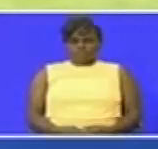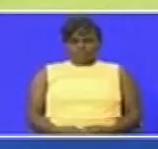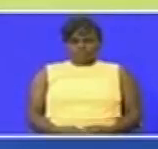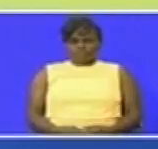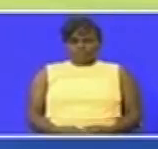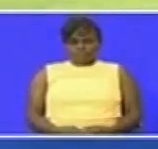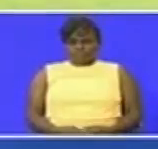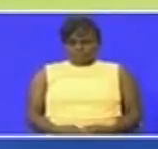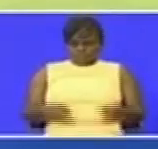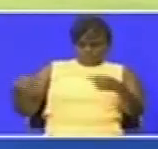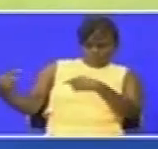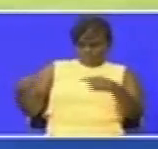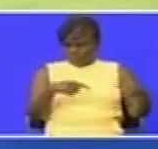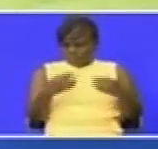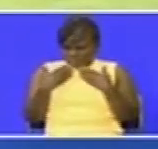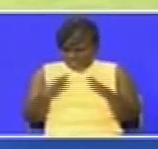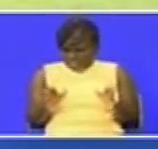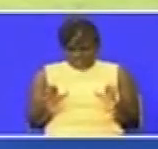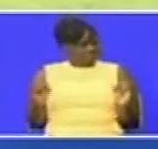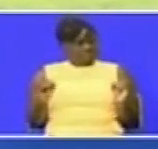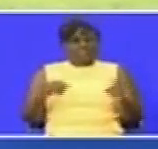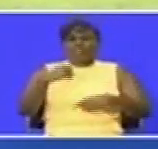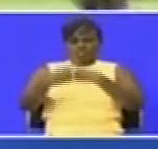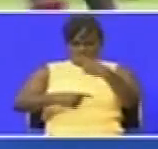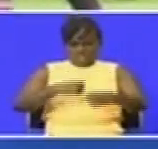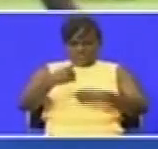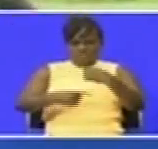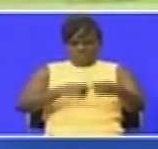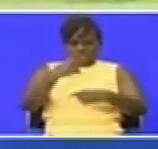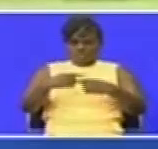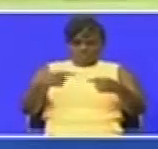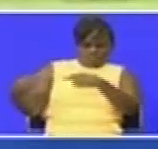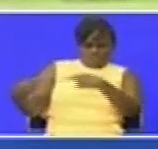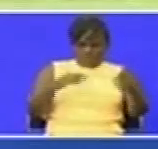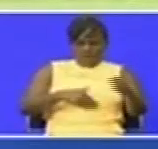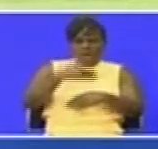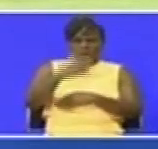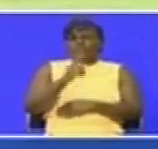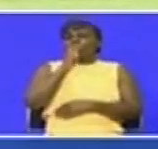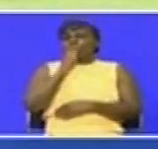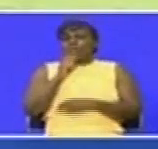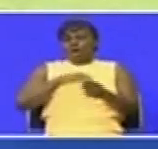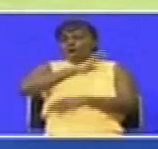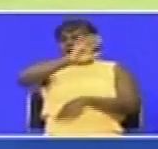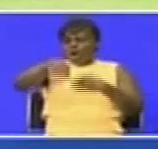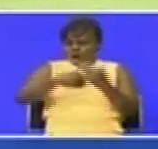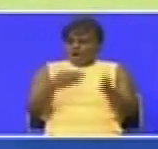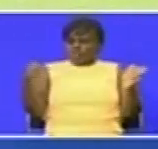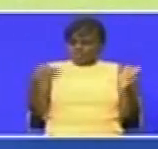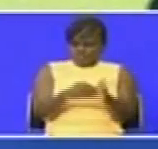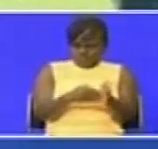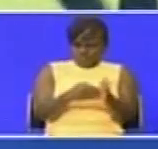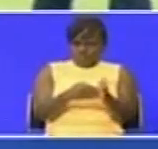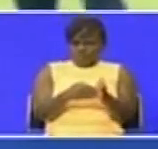The anarchy between the two did not end here, and they continued hitting at each other even after the restart. However, all that did not stop Ochomo